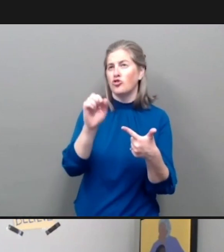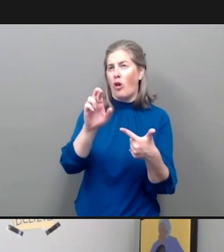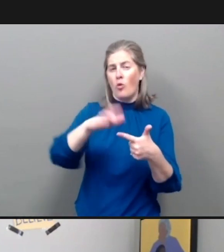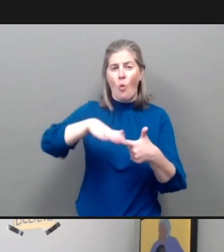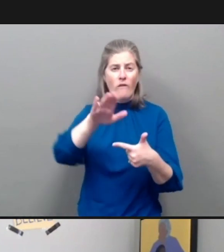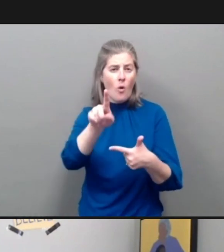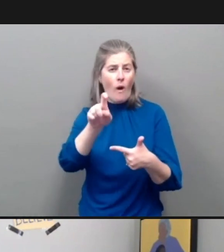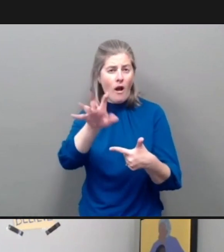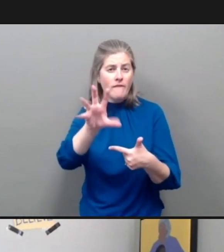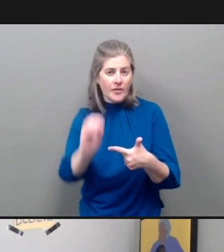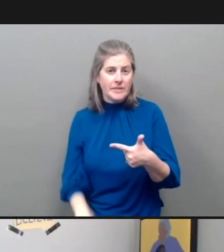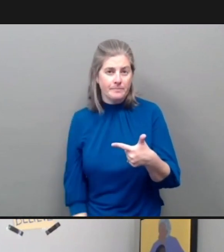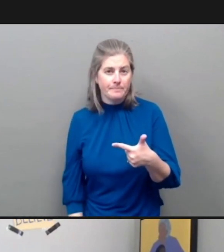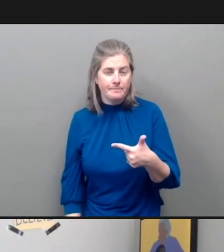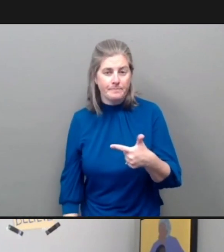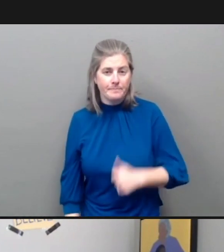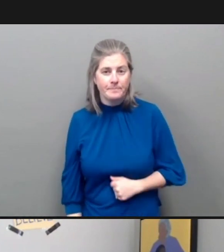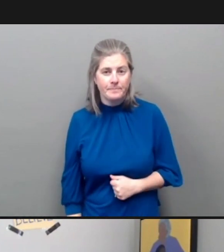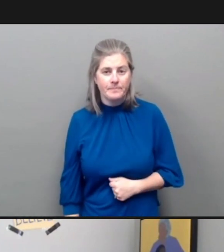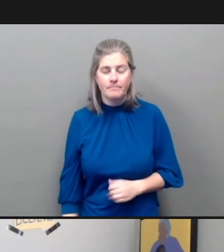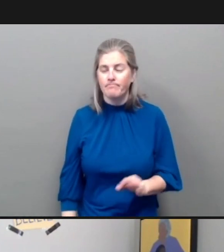150. Great.